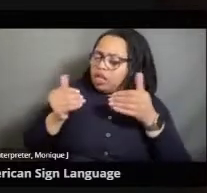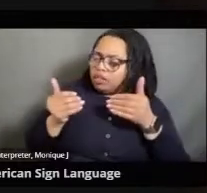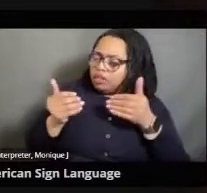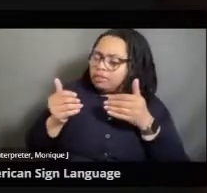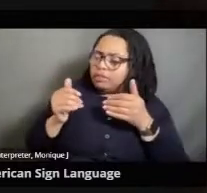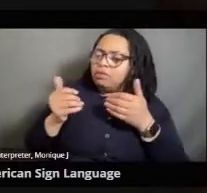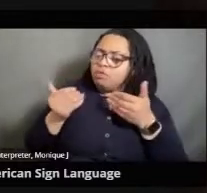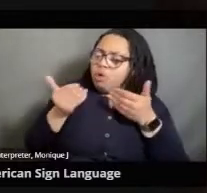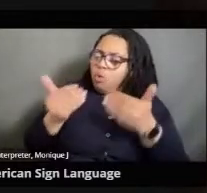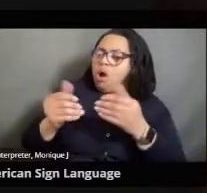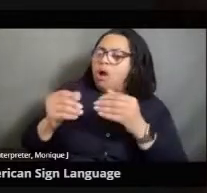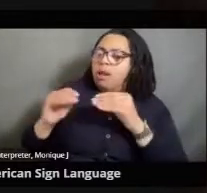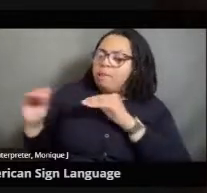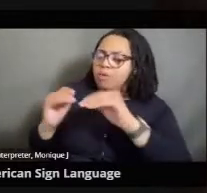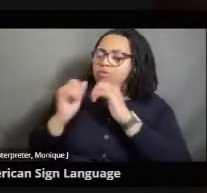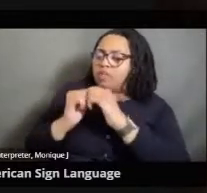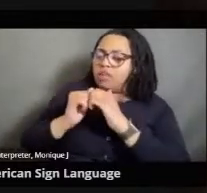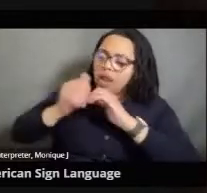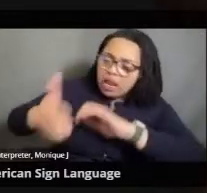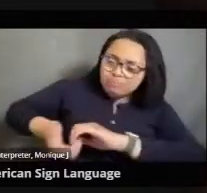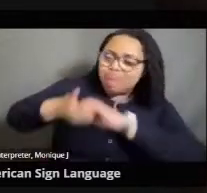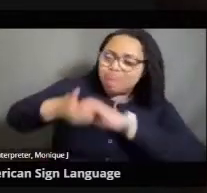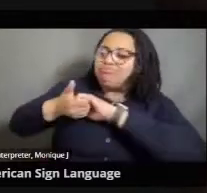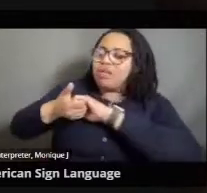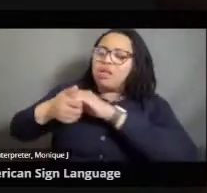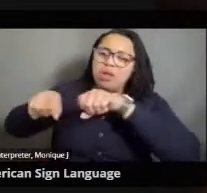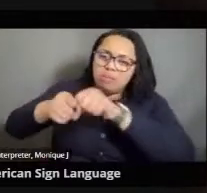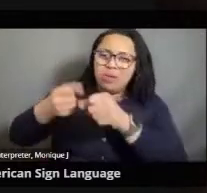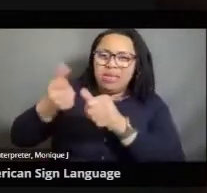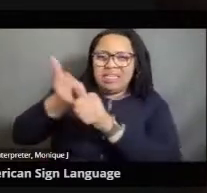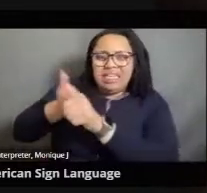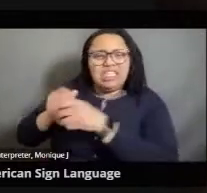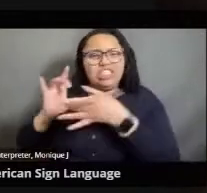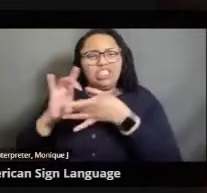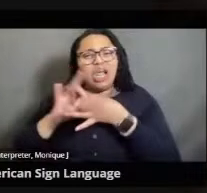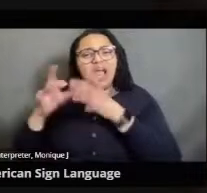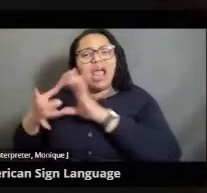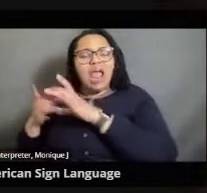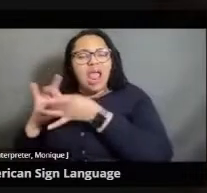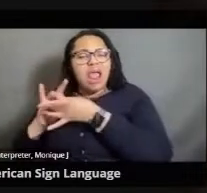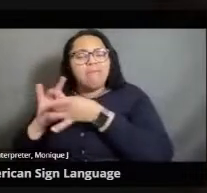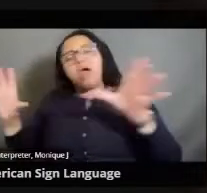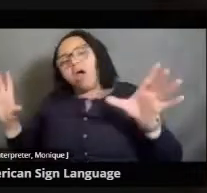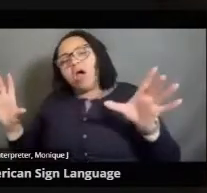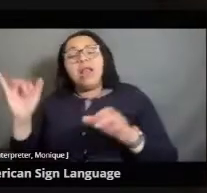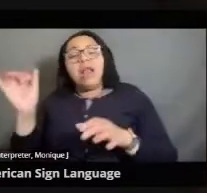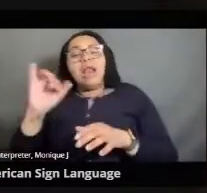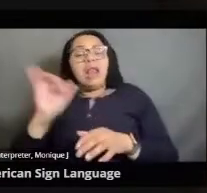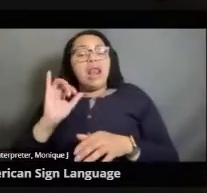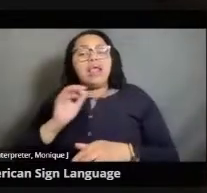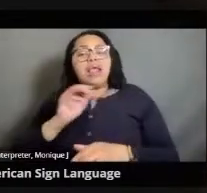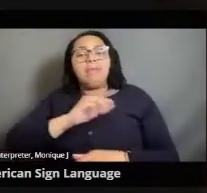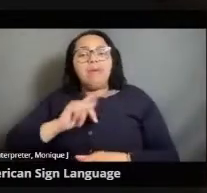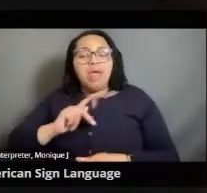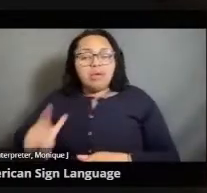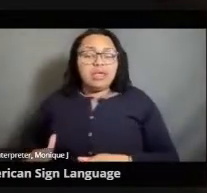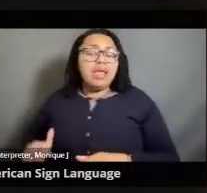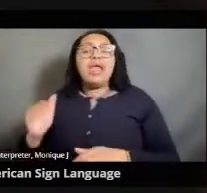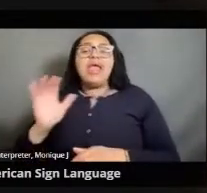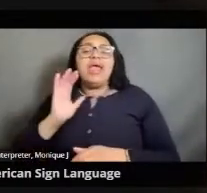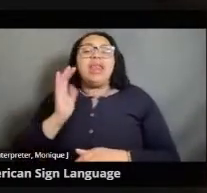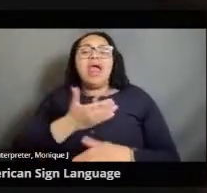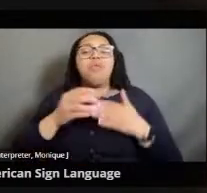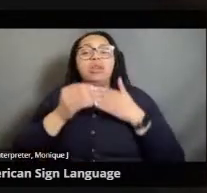and break every chain. Like Martin on the mountain, and our leaders before us. Yes, I believe in life